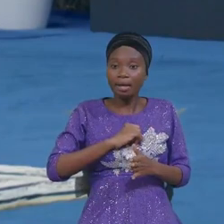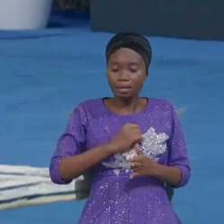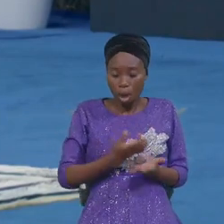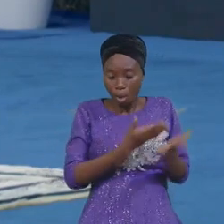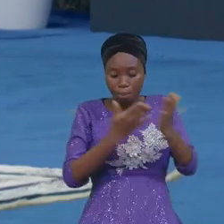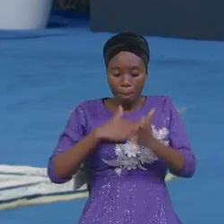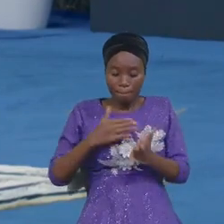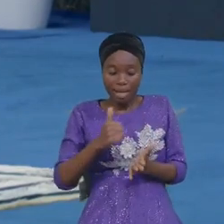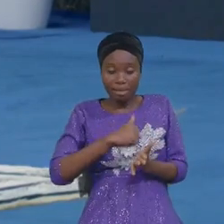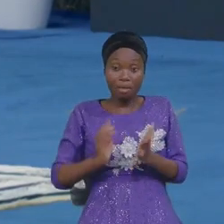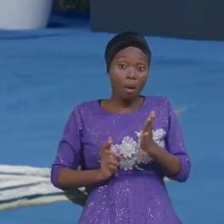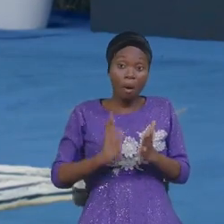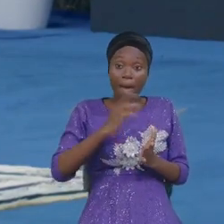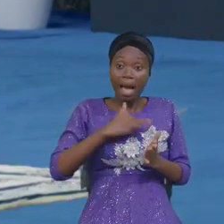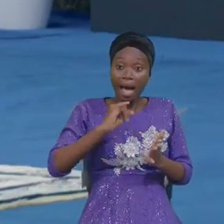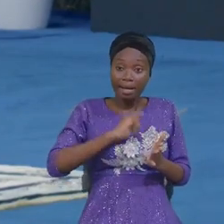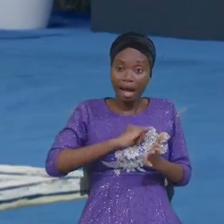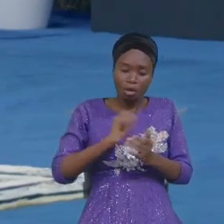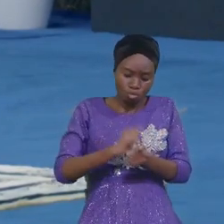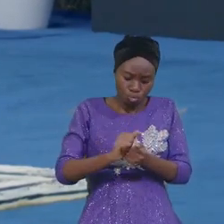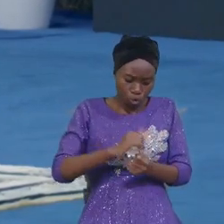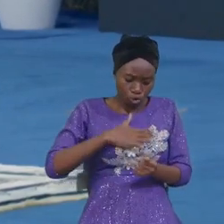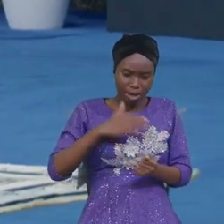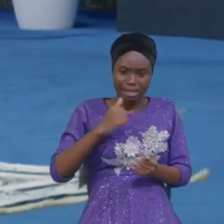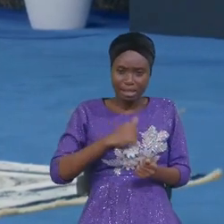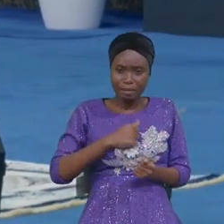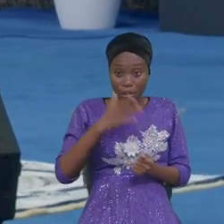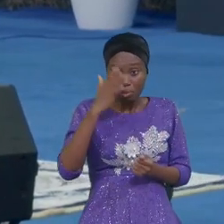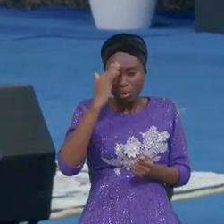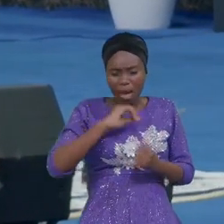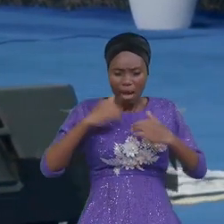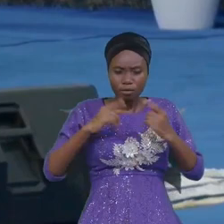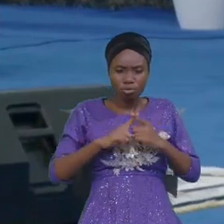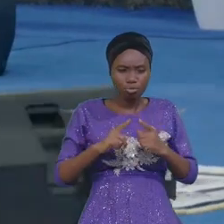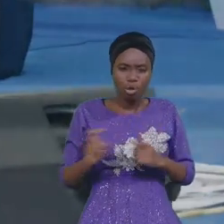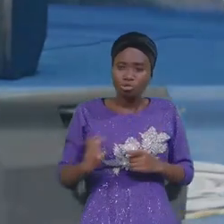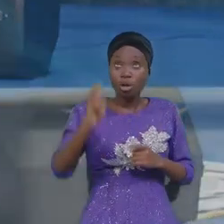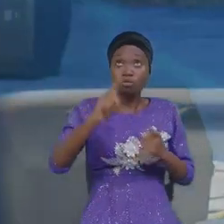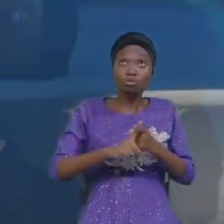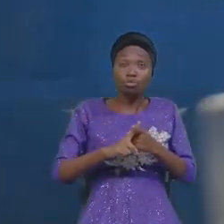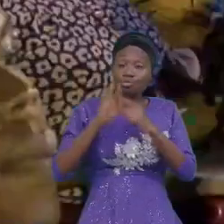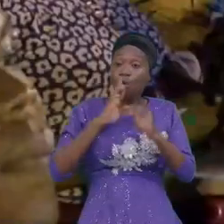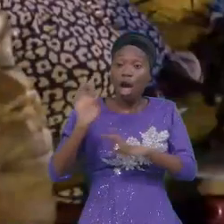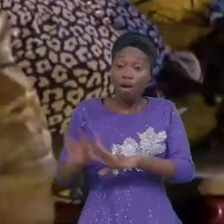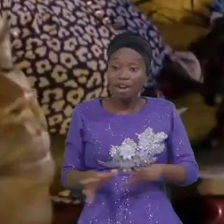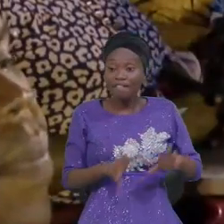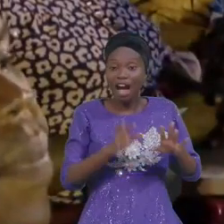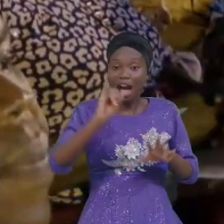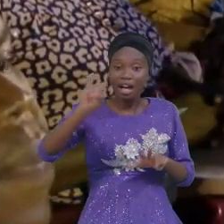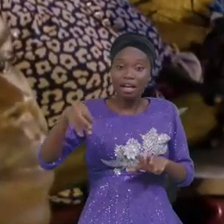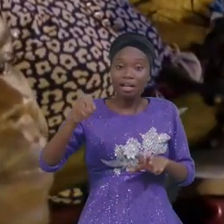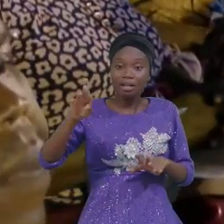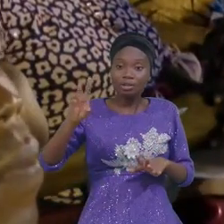up. And I washed myself. You know, I had to travel to River Jordan. And then I